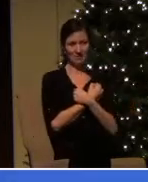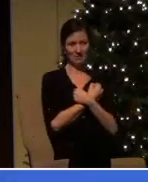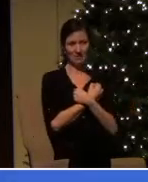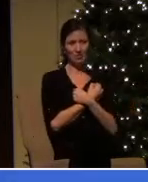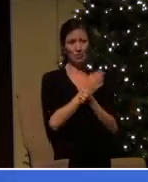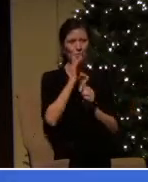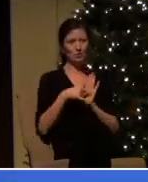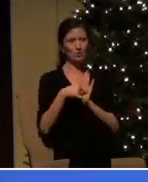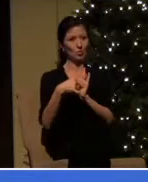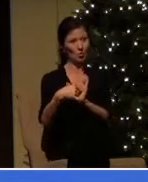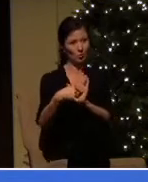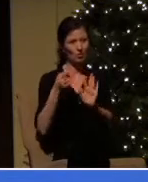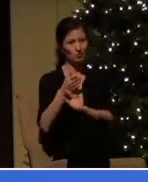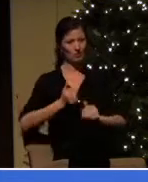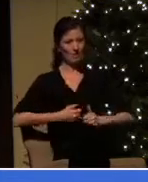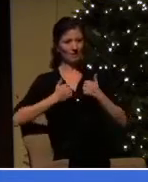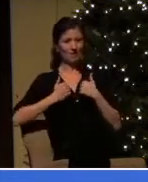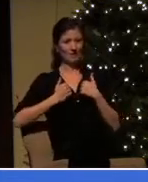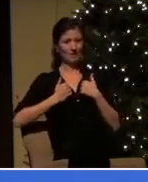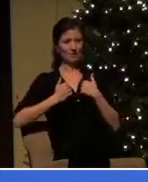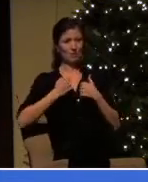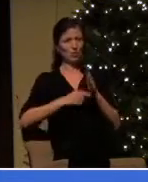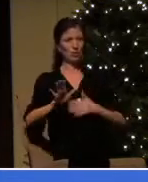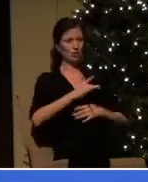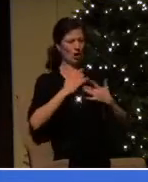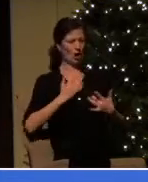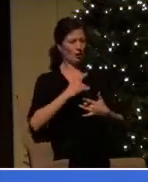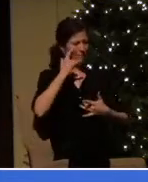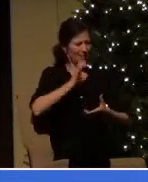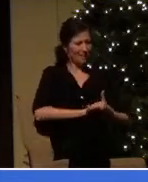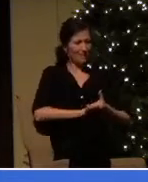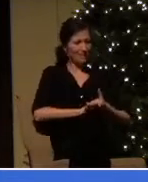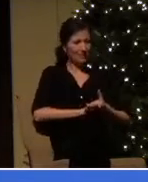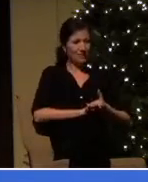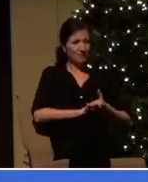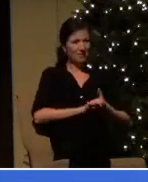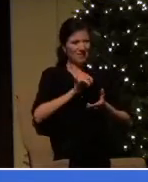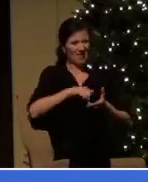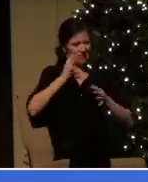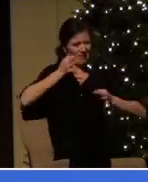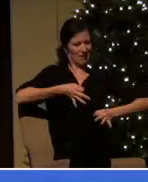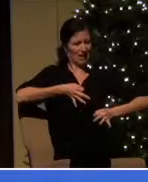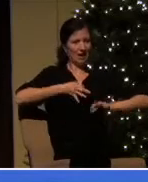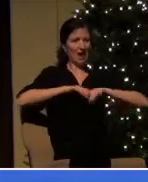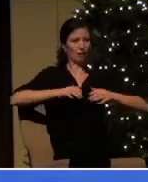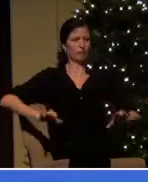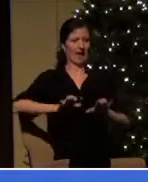is going to direct your life. What your heart believes is going to decide how you